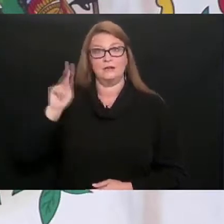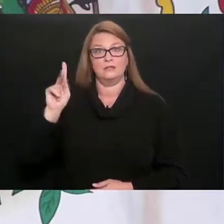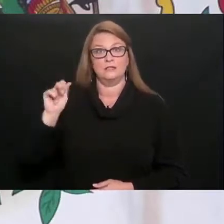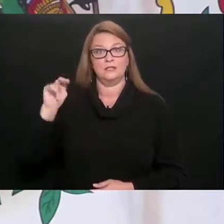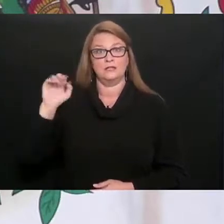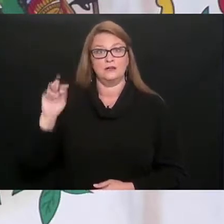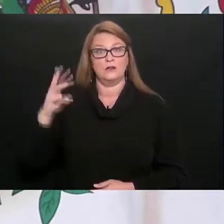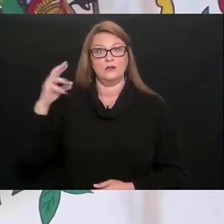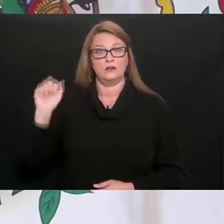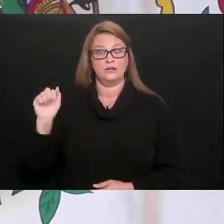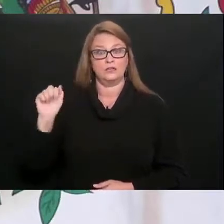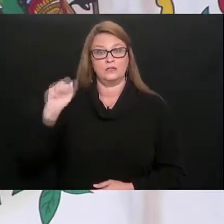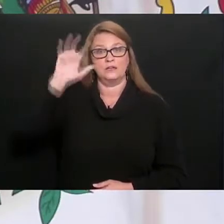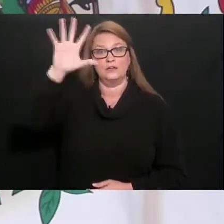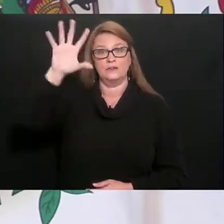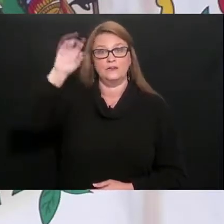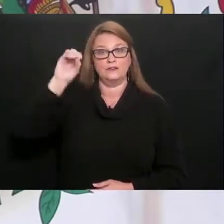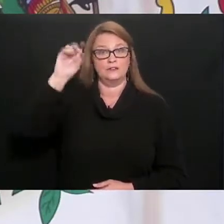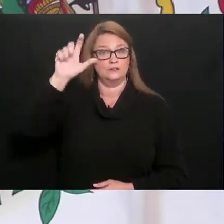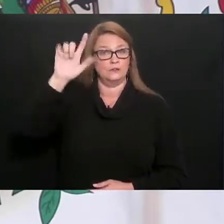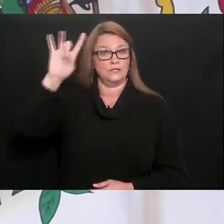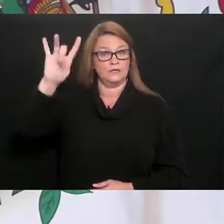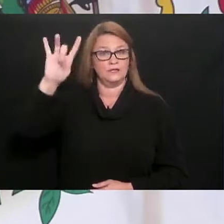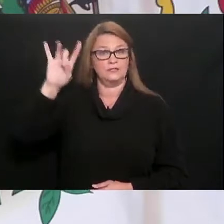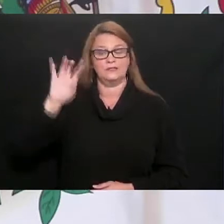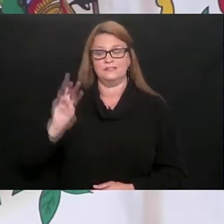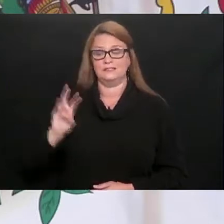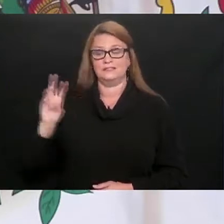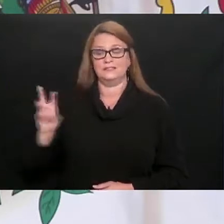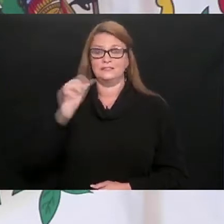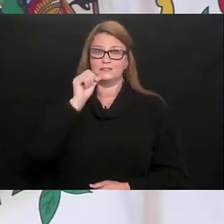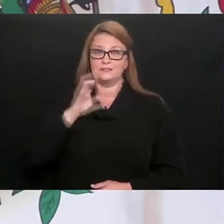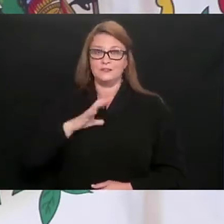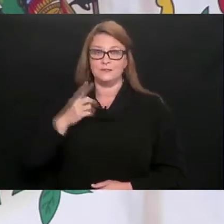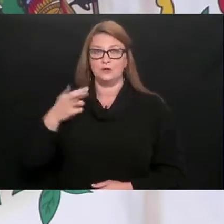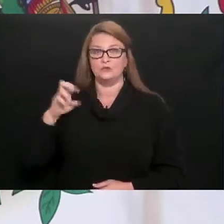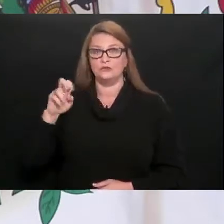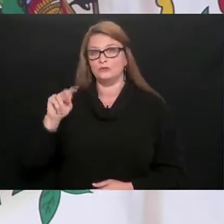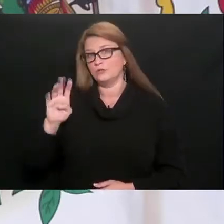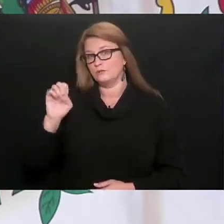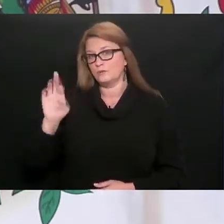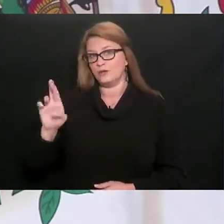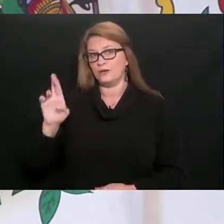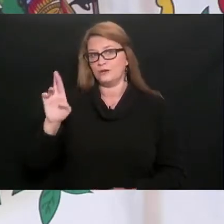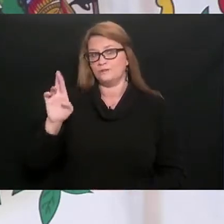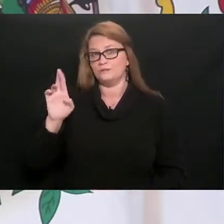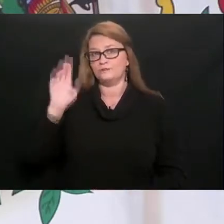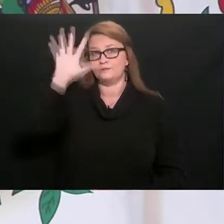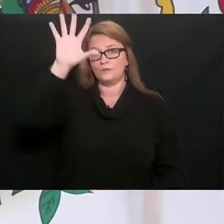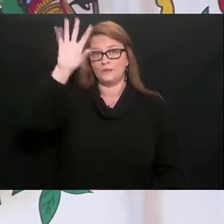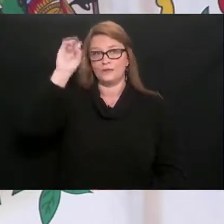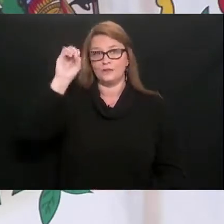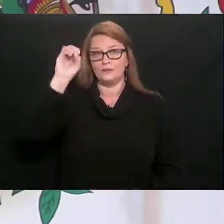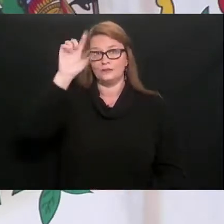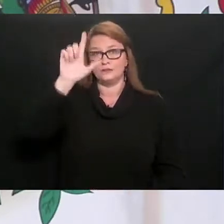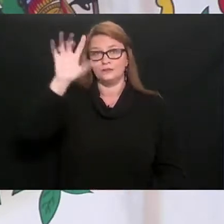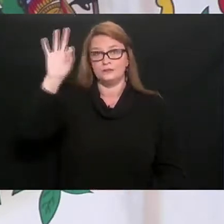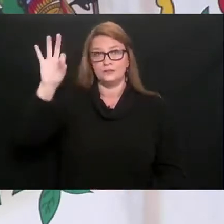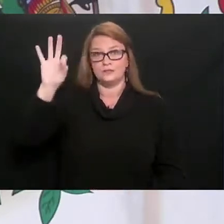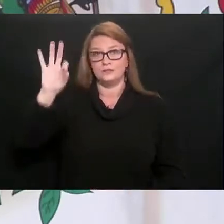County. The 5,028th death, a 66-year-old female from Greenbrier County. The 5,029th